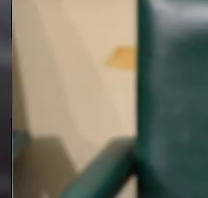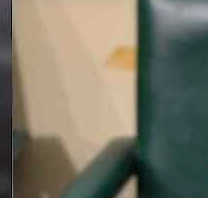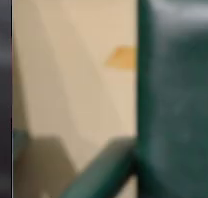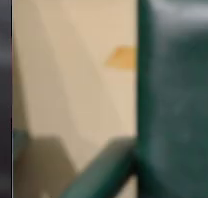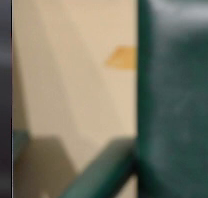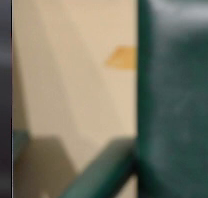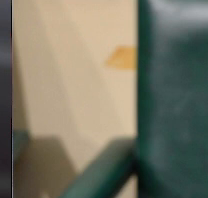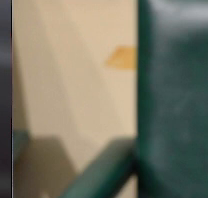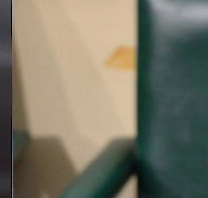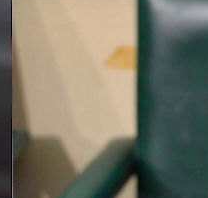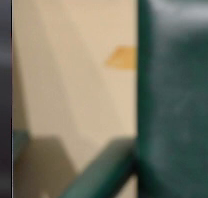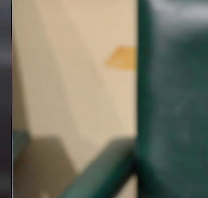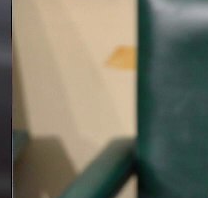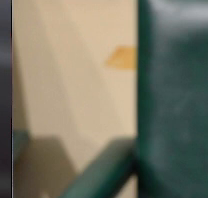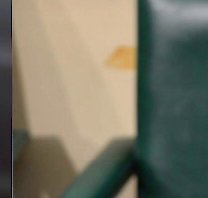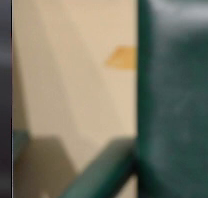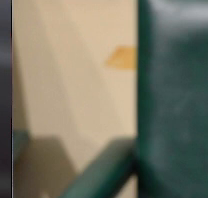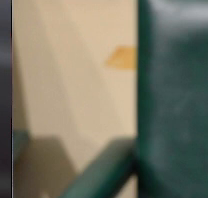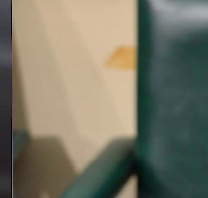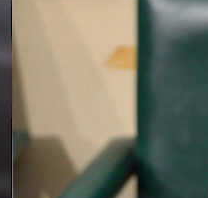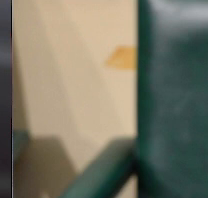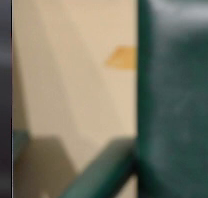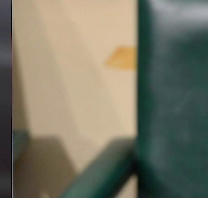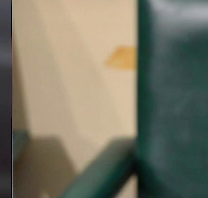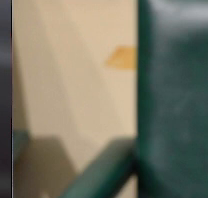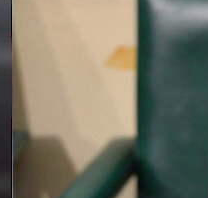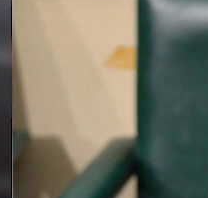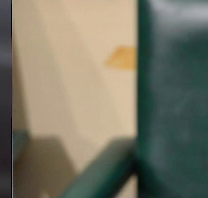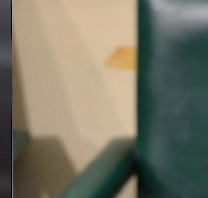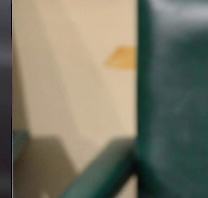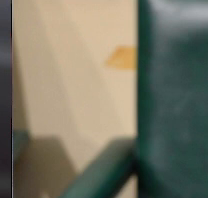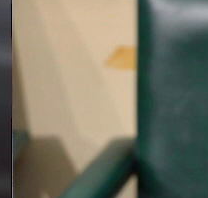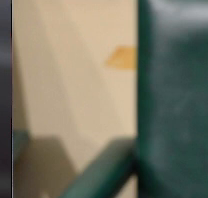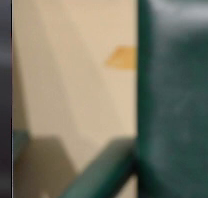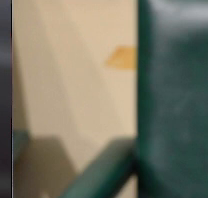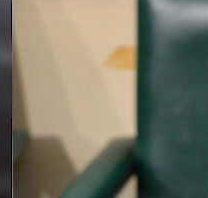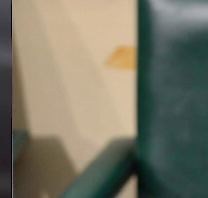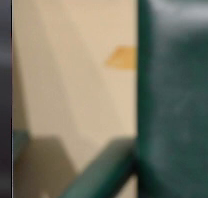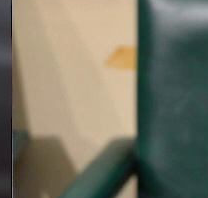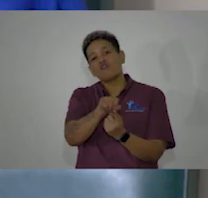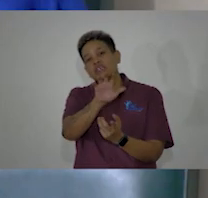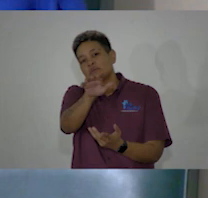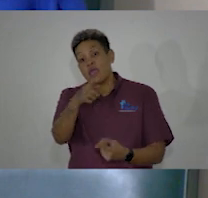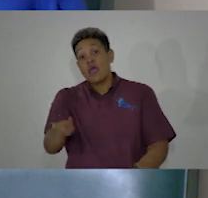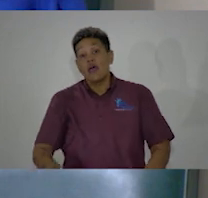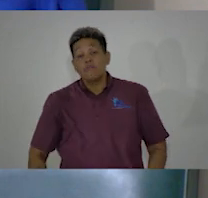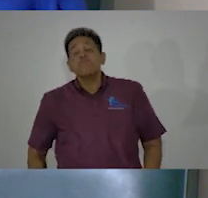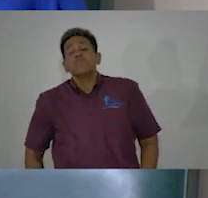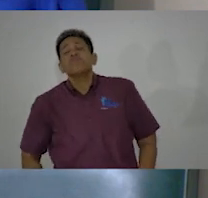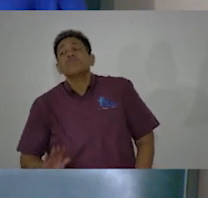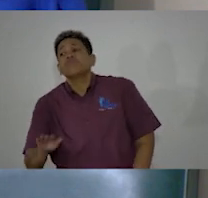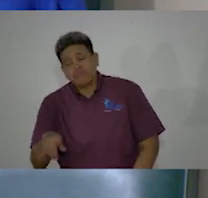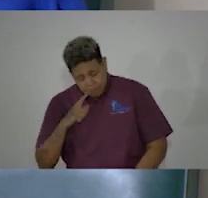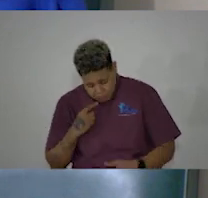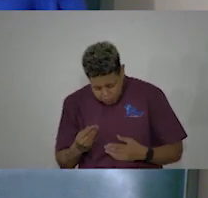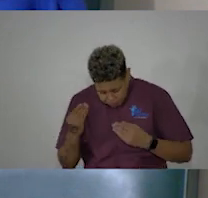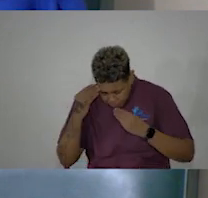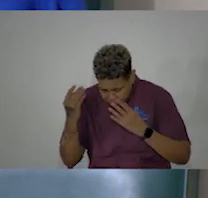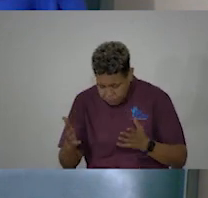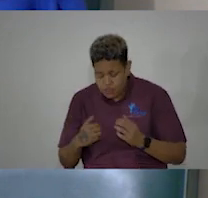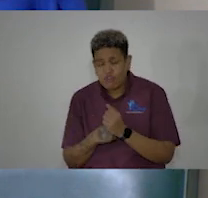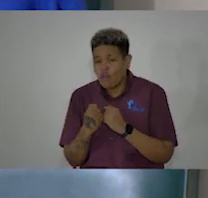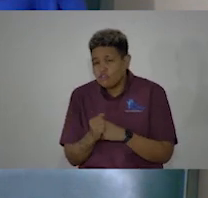Harassment Tribunal has jurisdiction for hearing complaints and resolving disputes related to the law. Due to the lack of structure